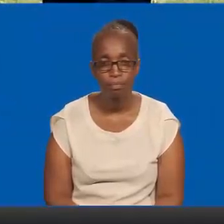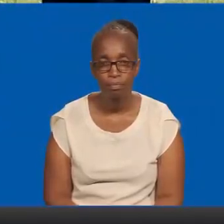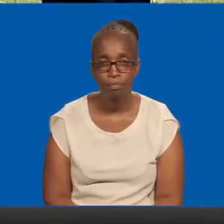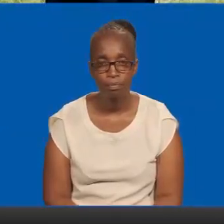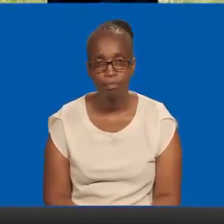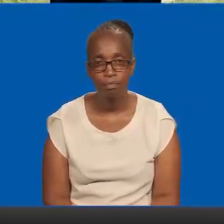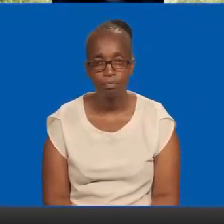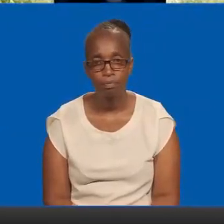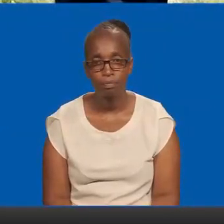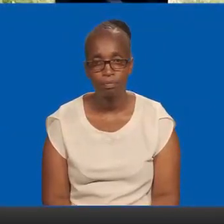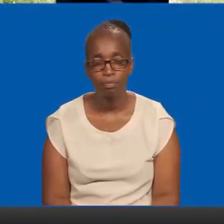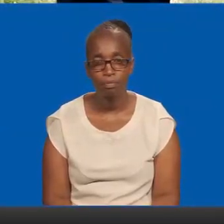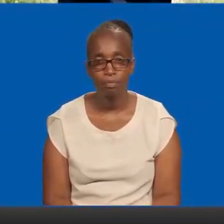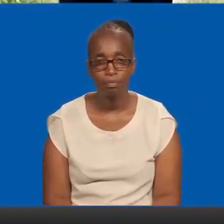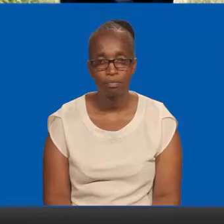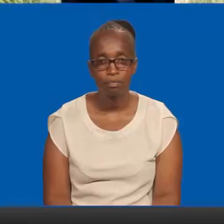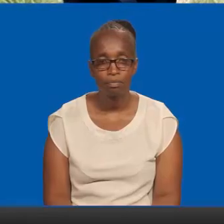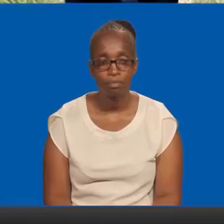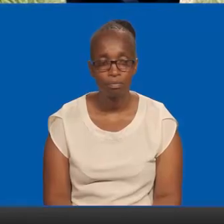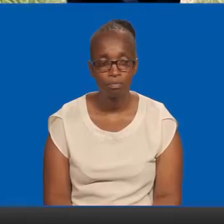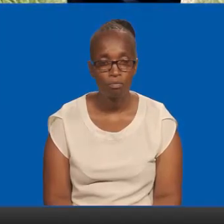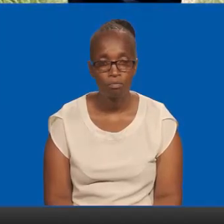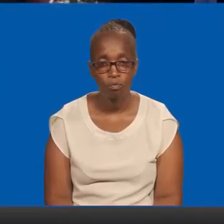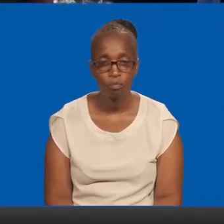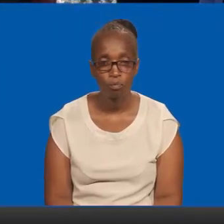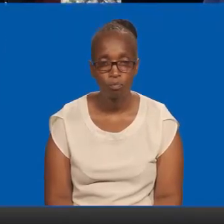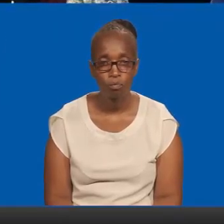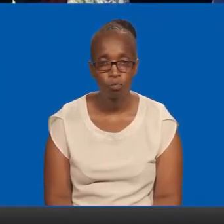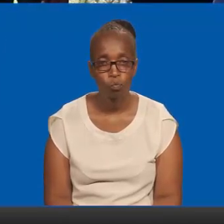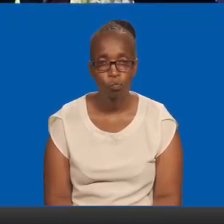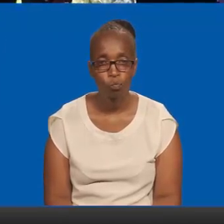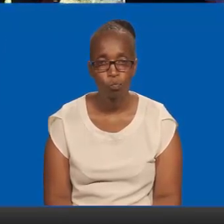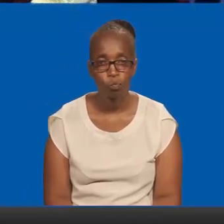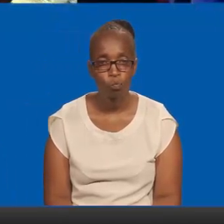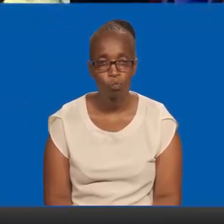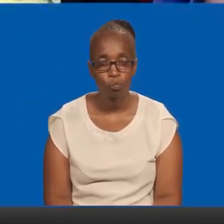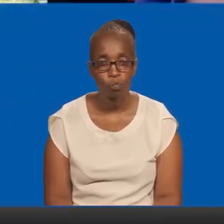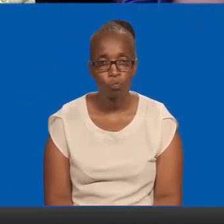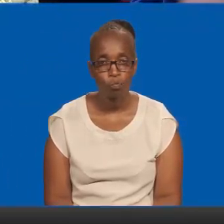Conserve our environment, it will control climate change. Dennis Mwendwa, Undugu TV.